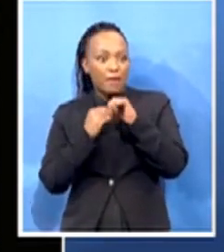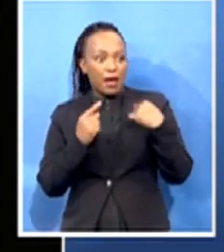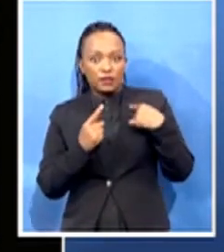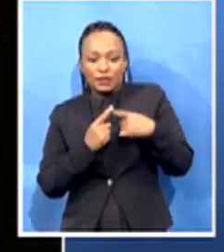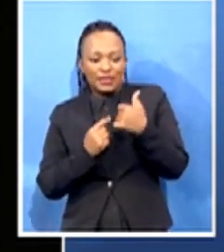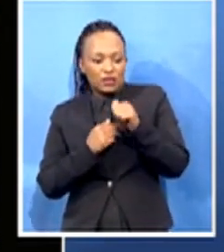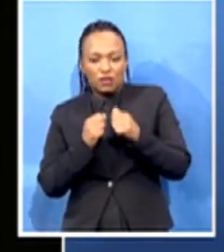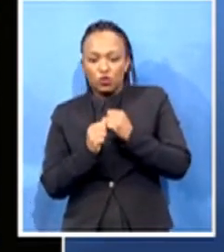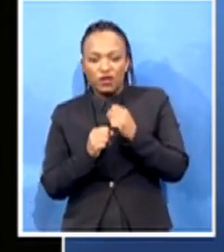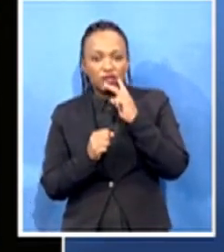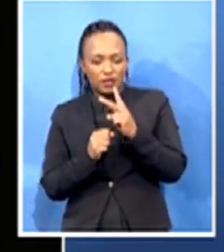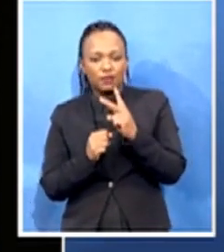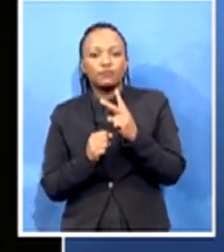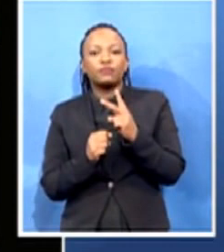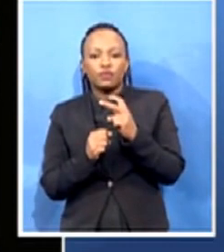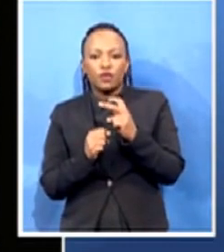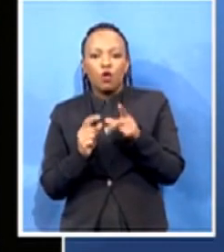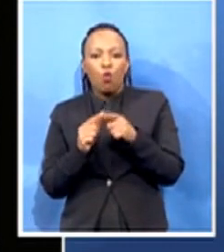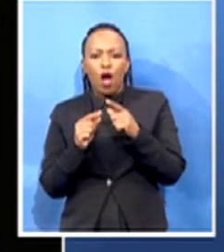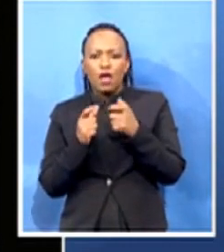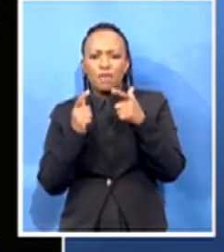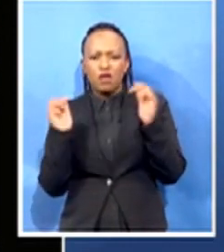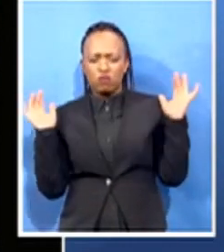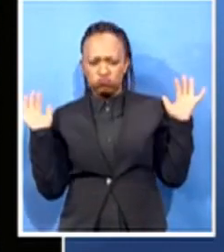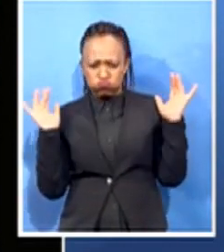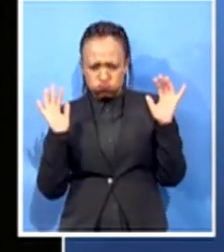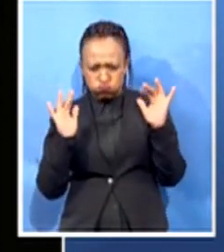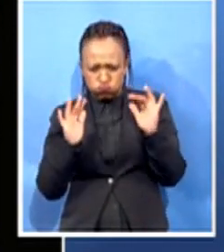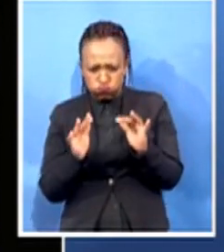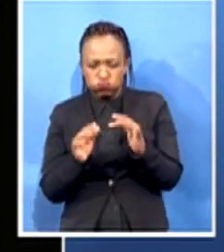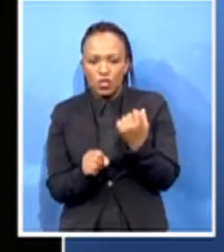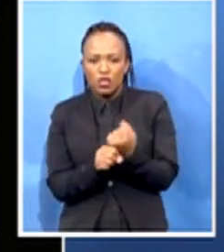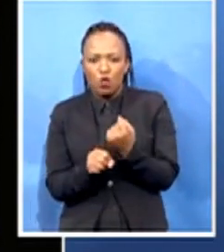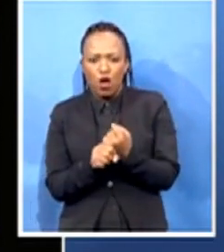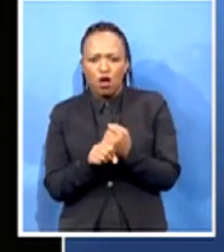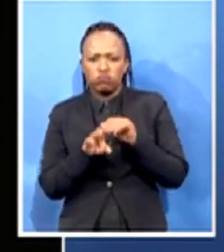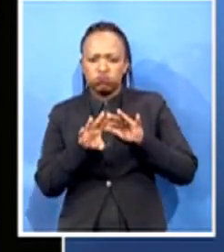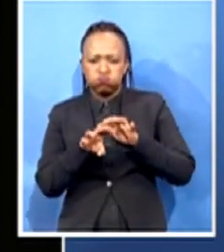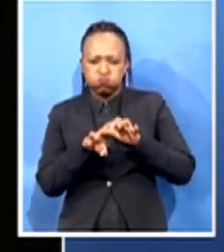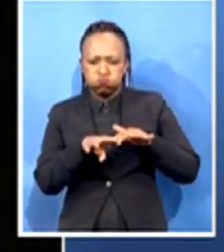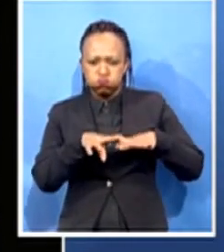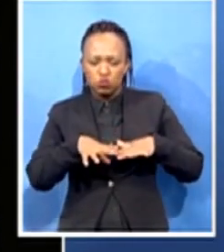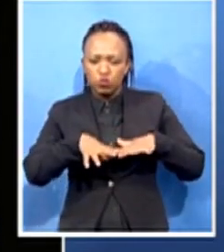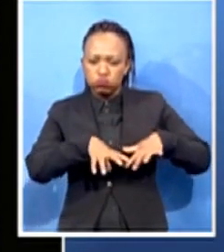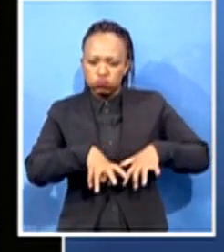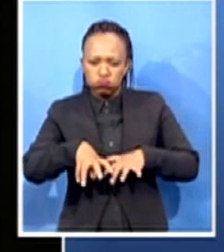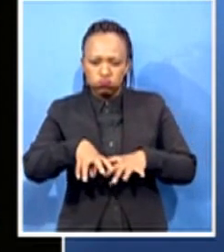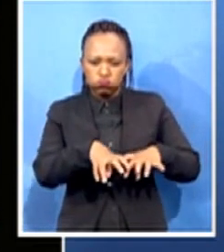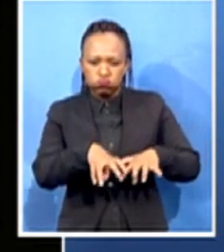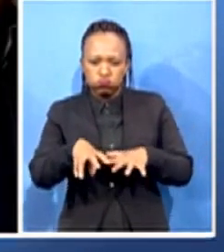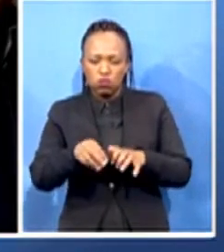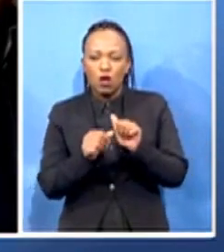big gatherings where workers are really struggling for a better life for all. And we commend you in